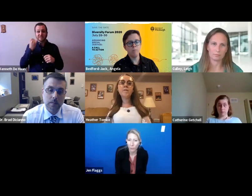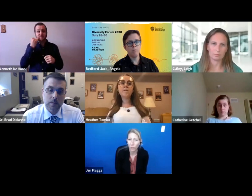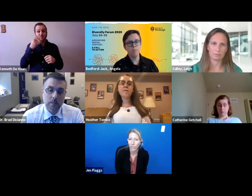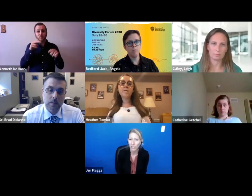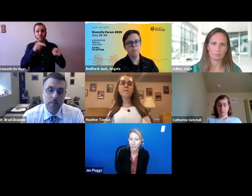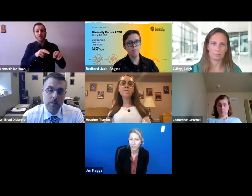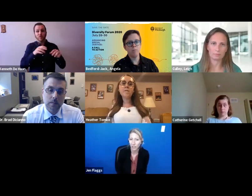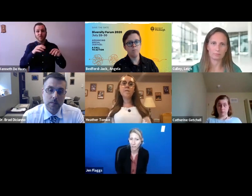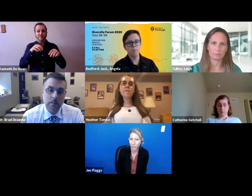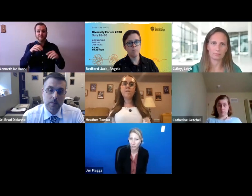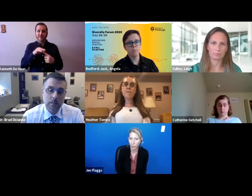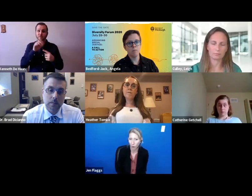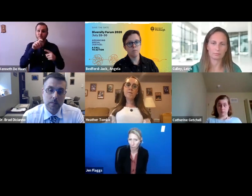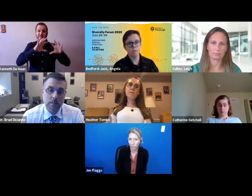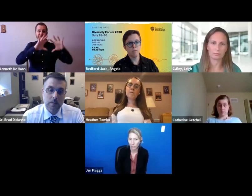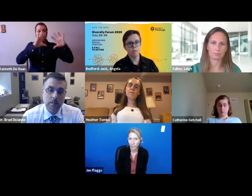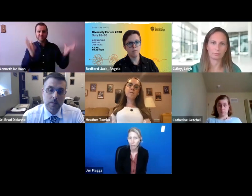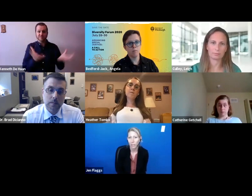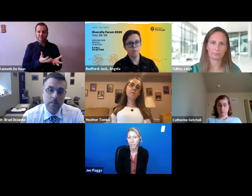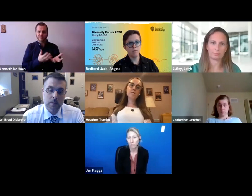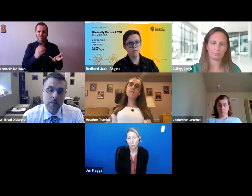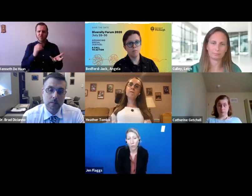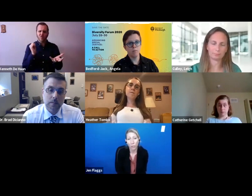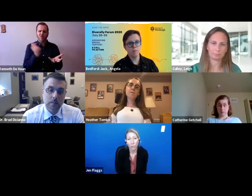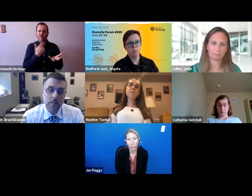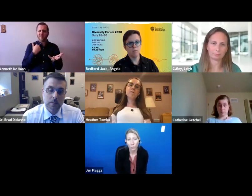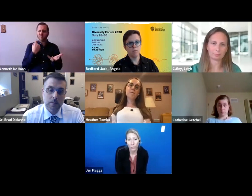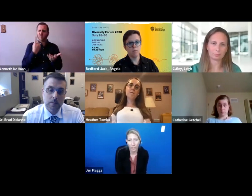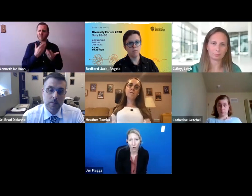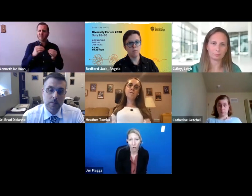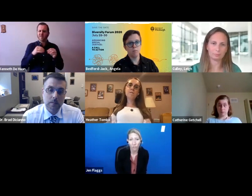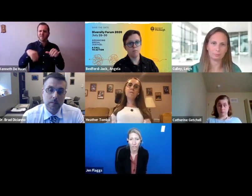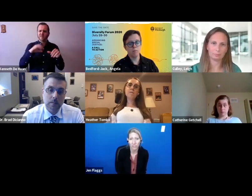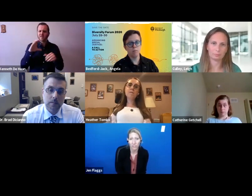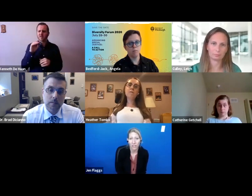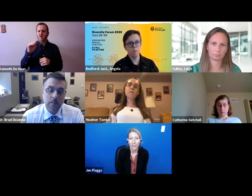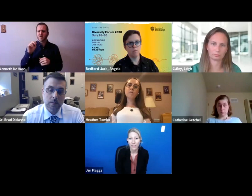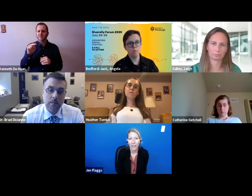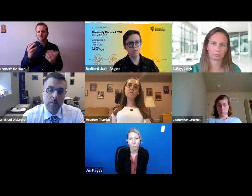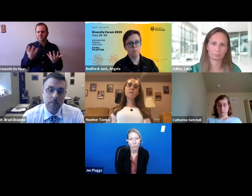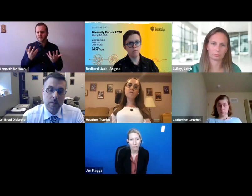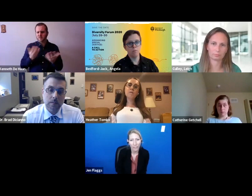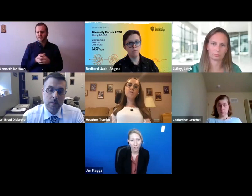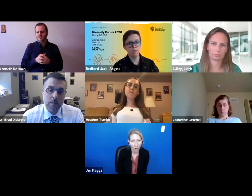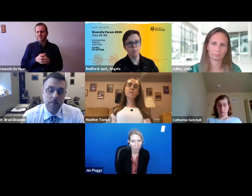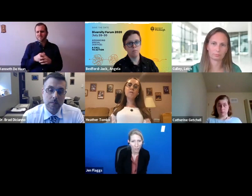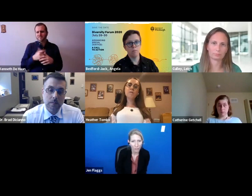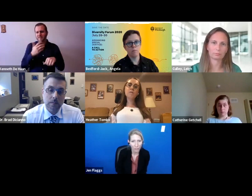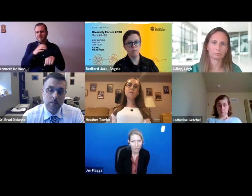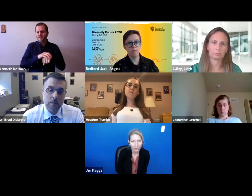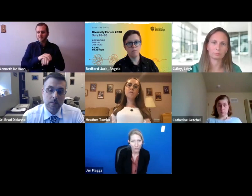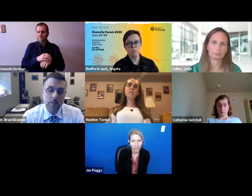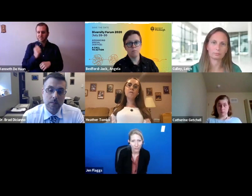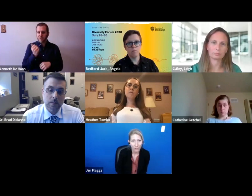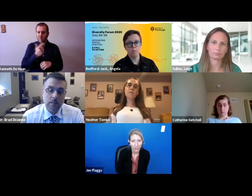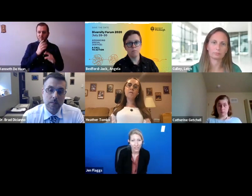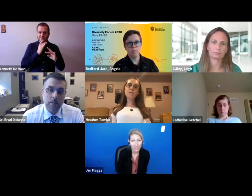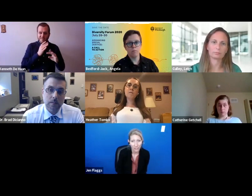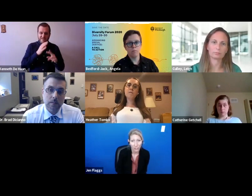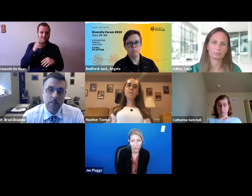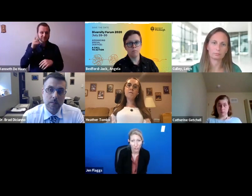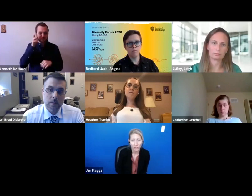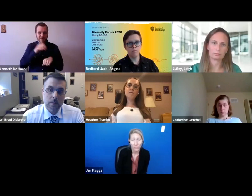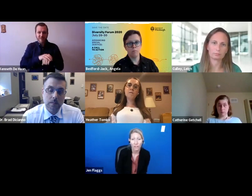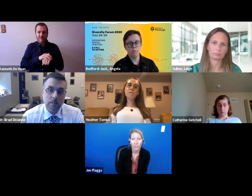that framework in and of itself is a big problem, because if we want to look globally at all of this, they have one thing in common, and that